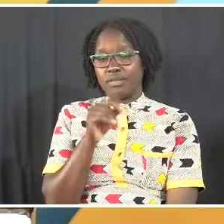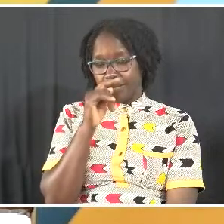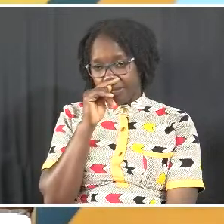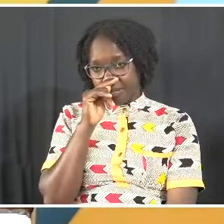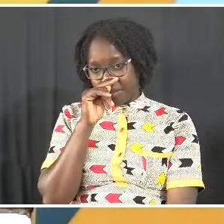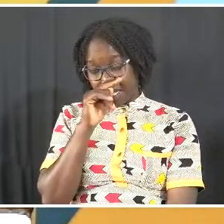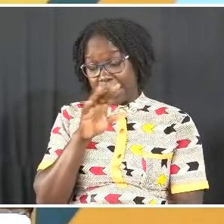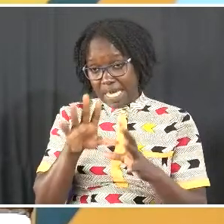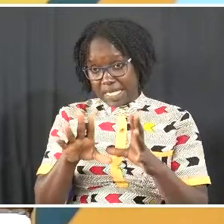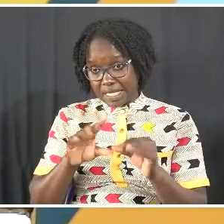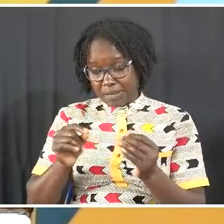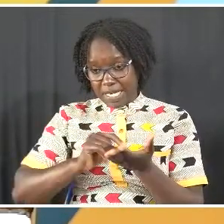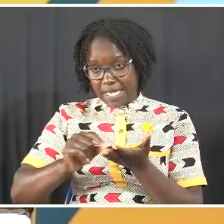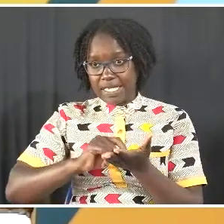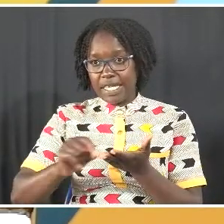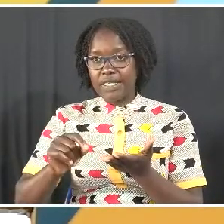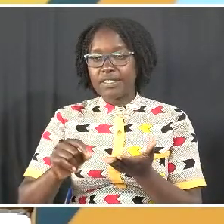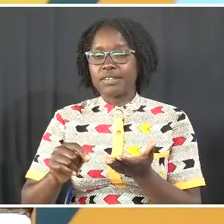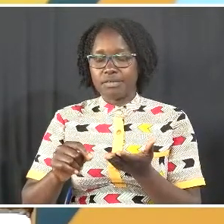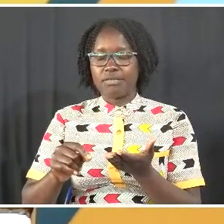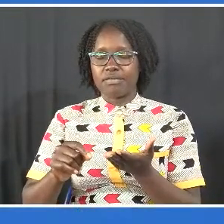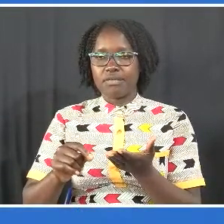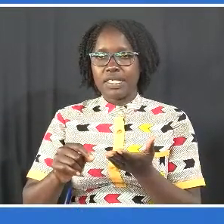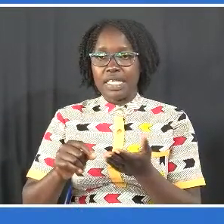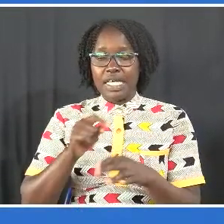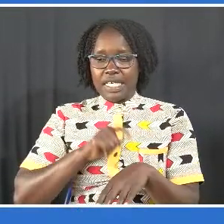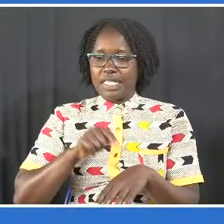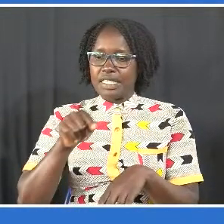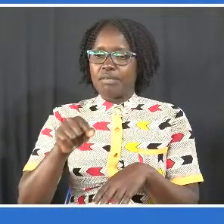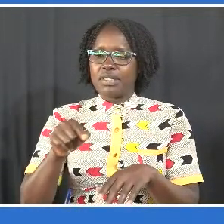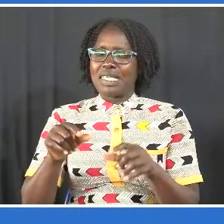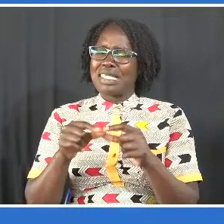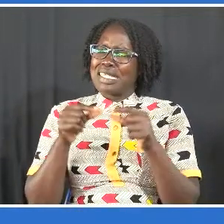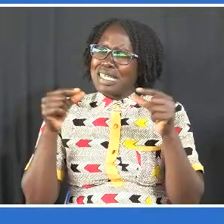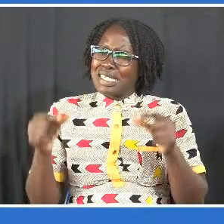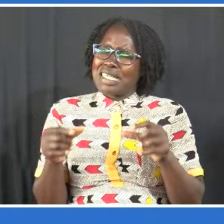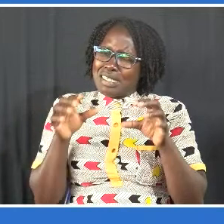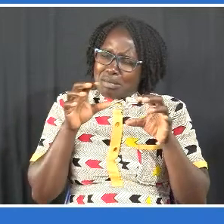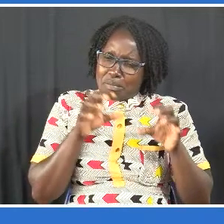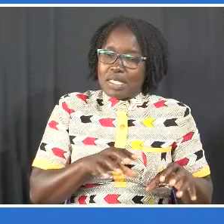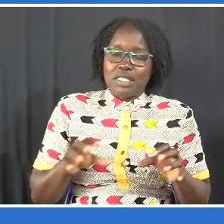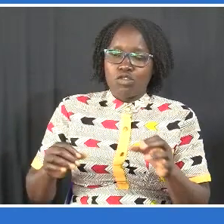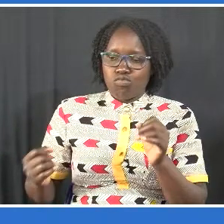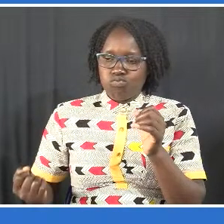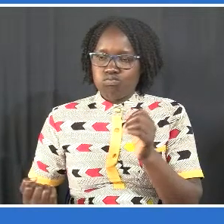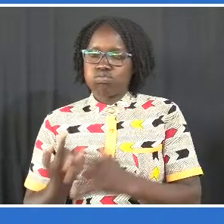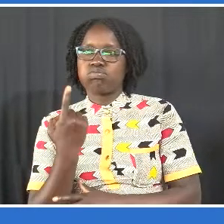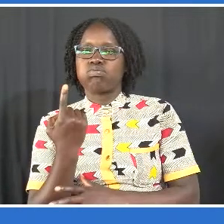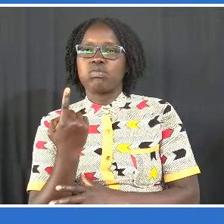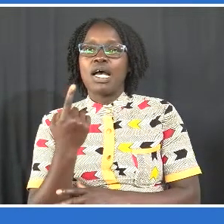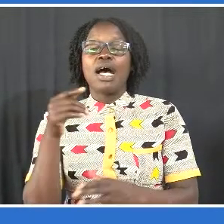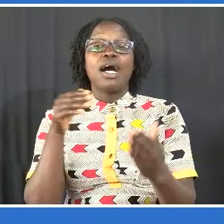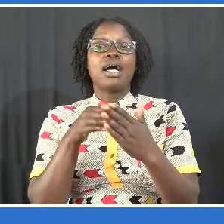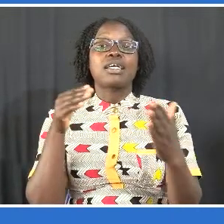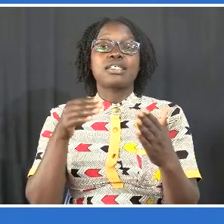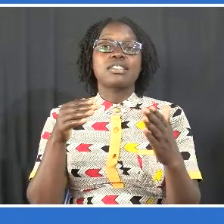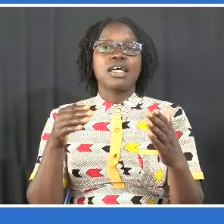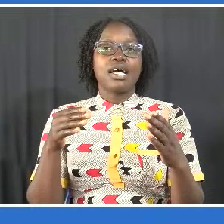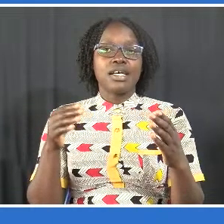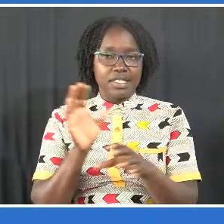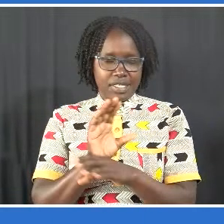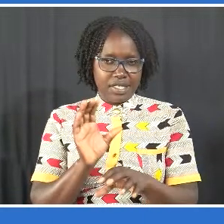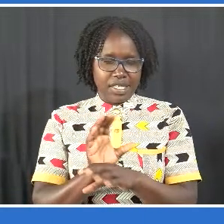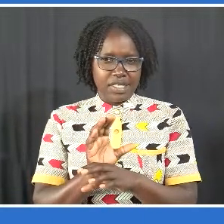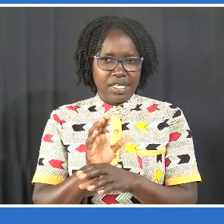that death. At that time, a great persecution arose against the church,